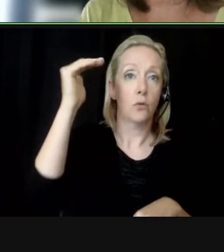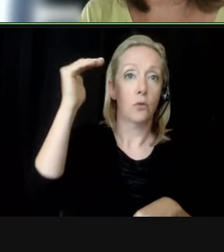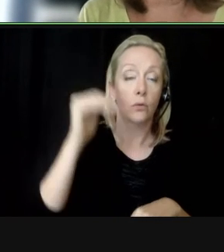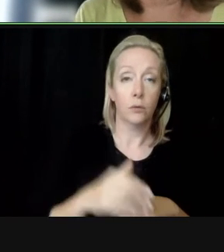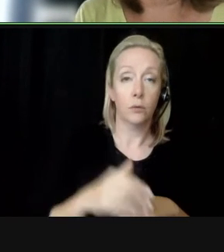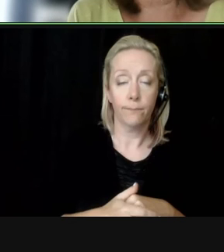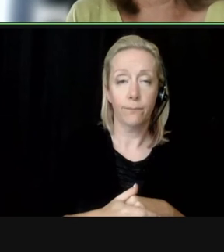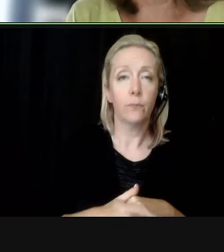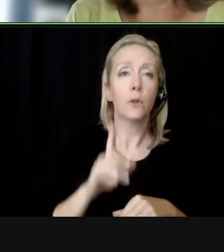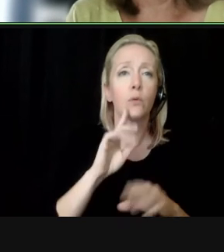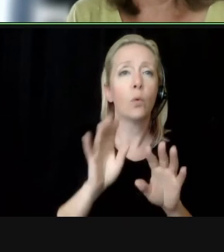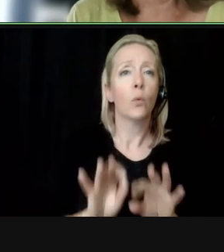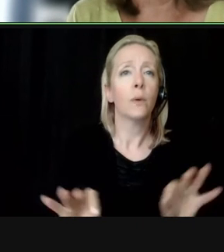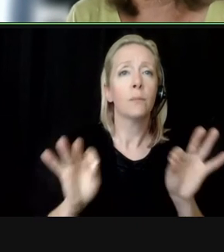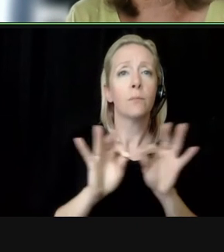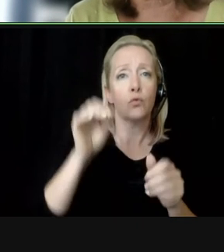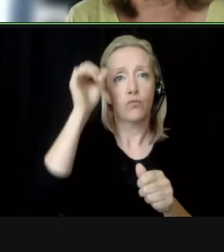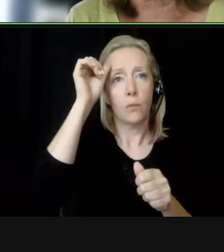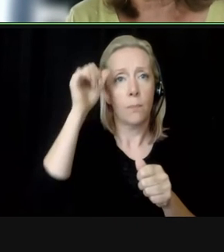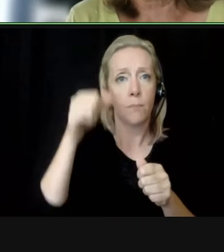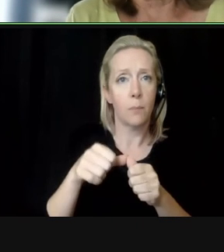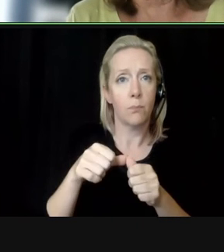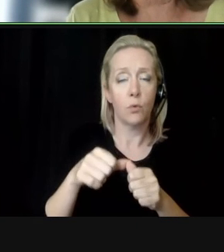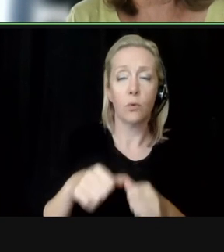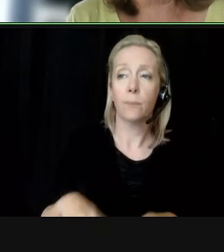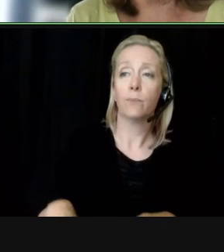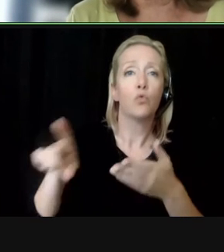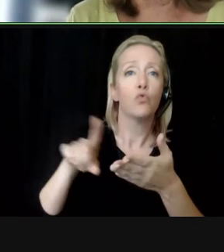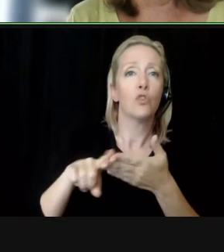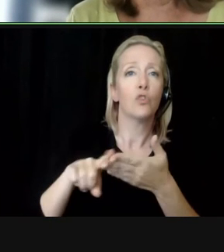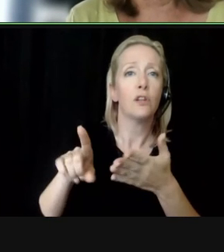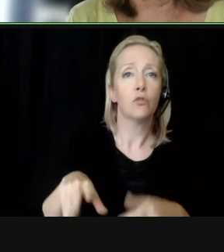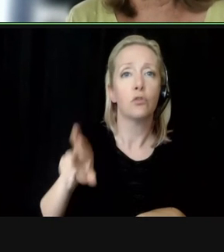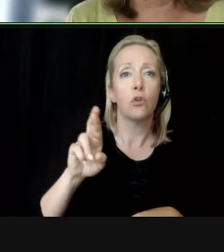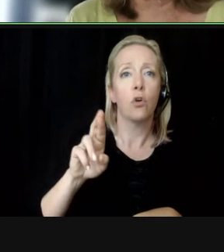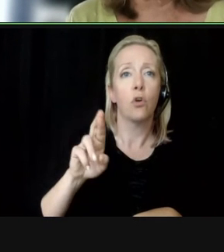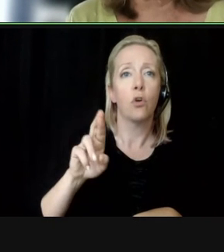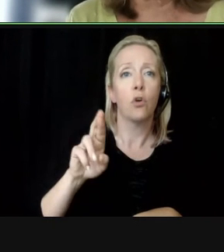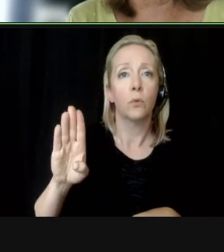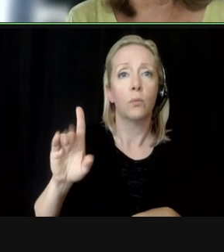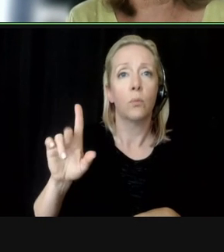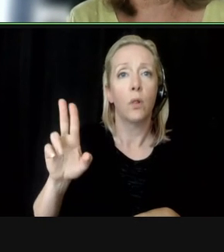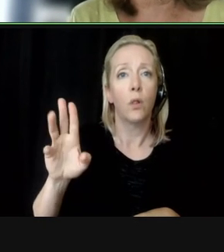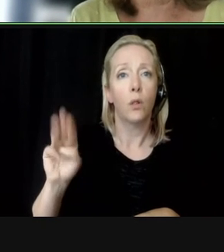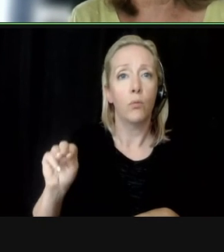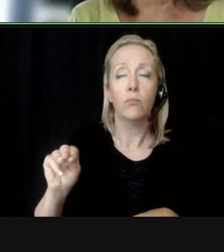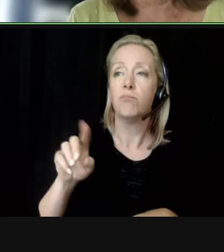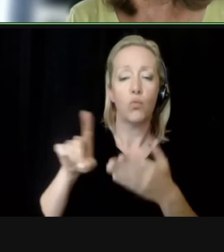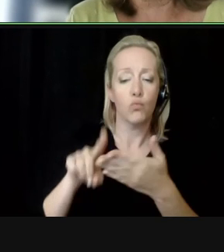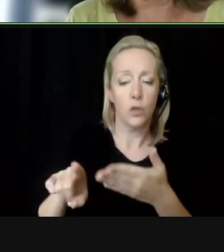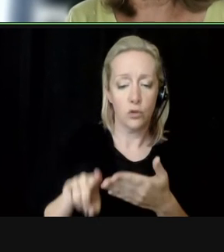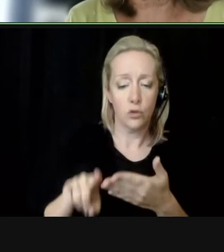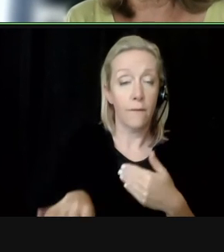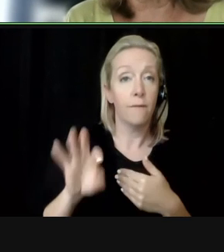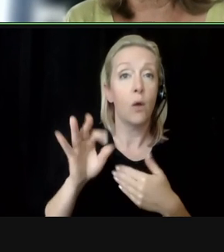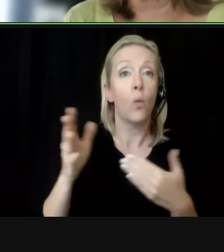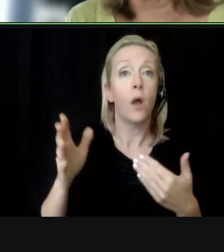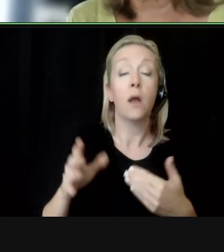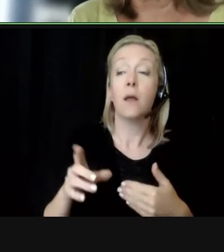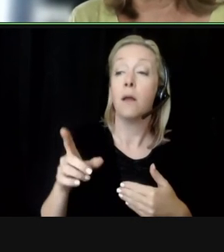to R.W. Bloom, who is a researcher, he said that adolescents with physical disabilities